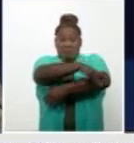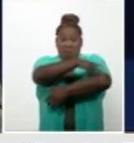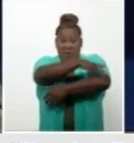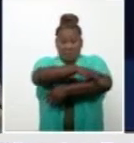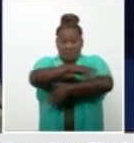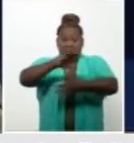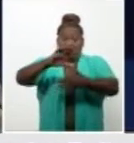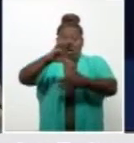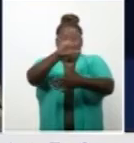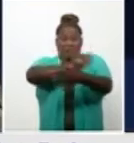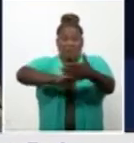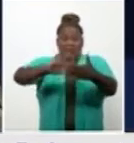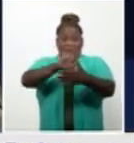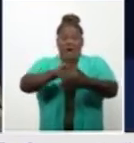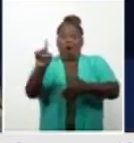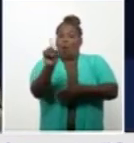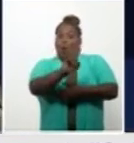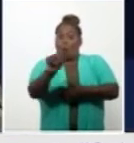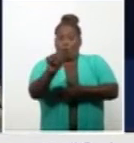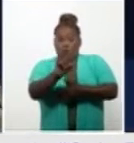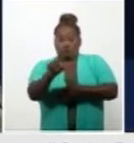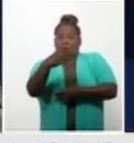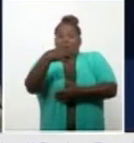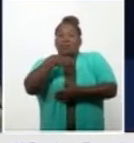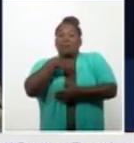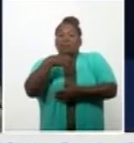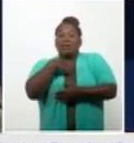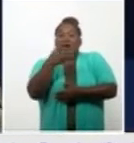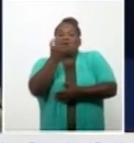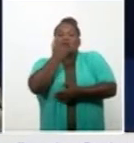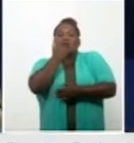Today, we have no patients in critical condition,